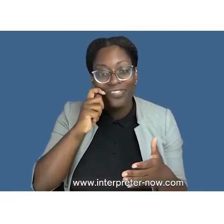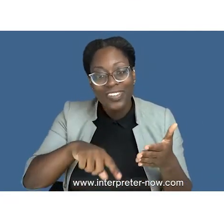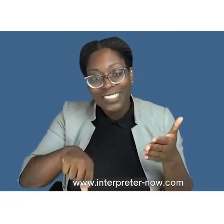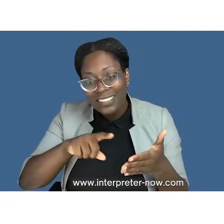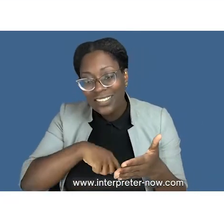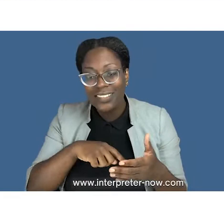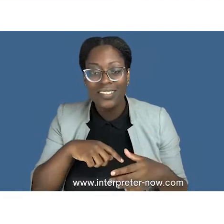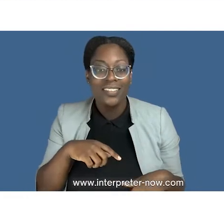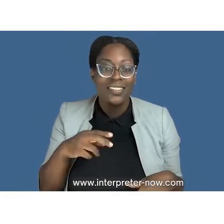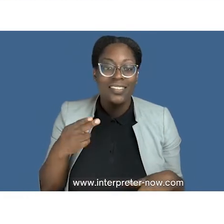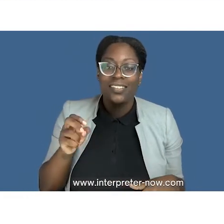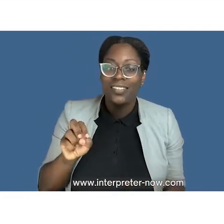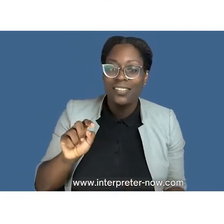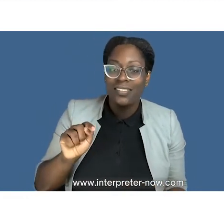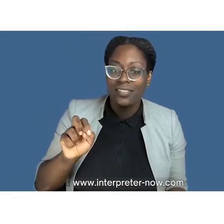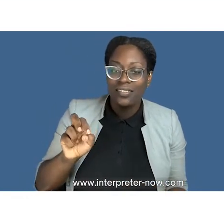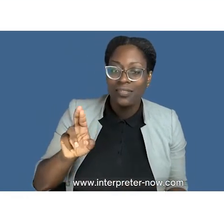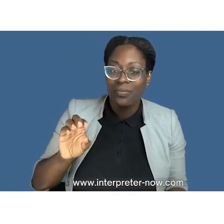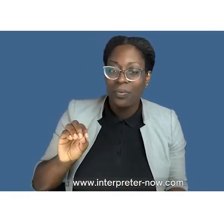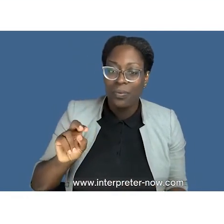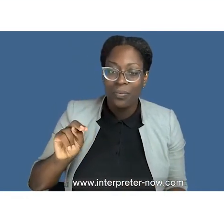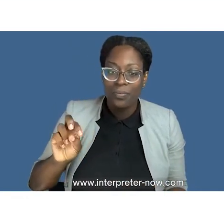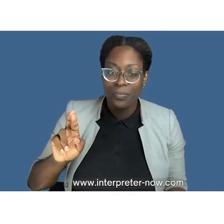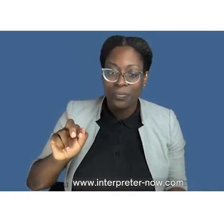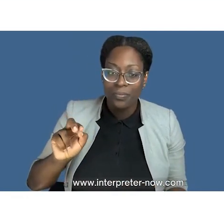of racist, sexist, ableist, heteronormative